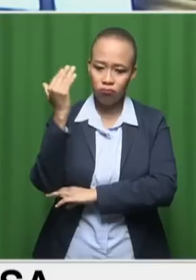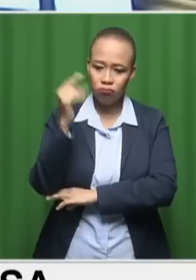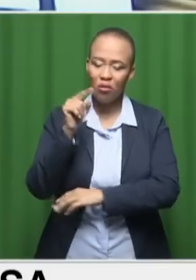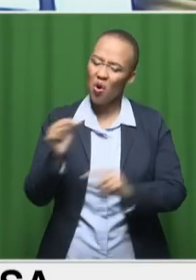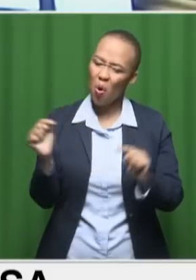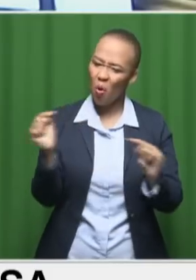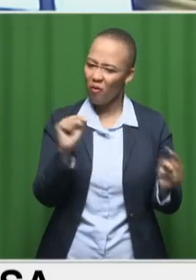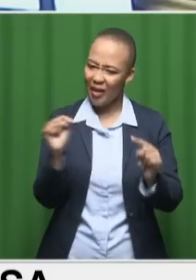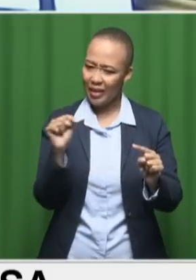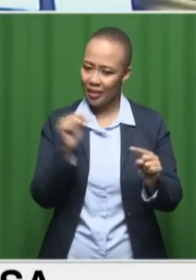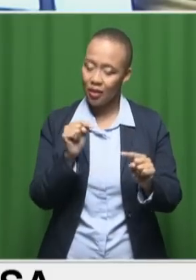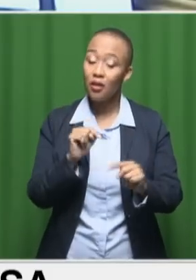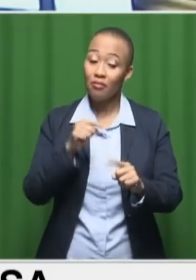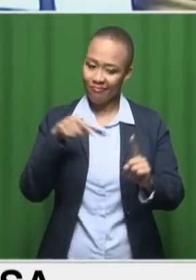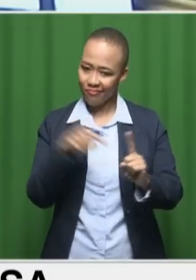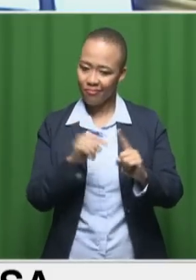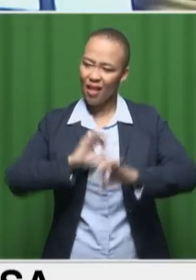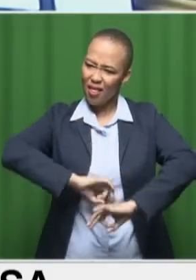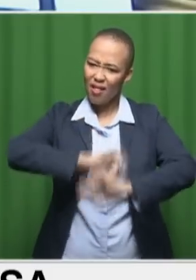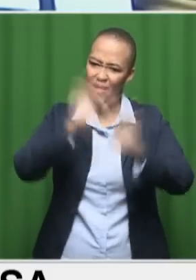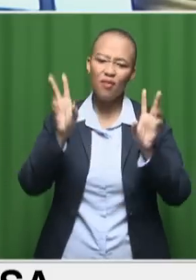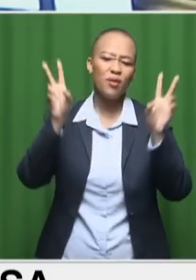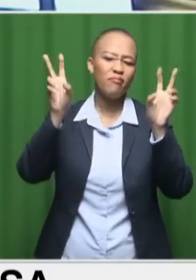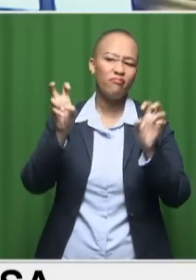articulate South Africa's position?